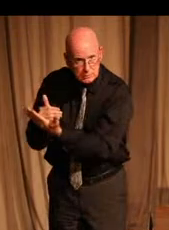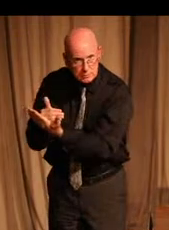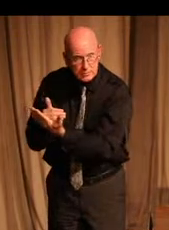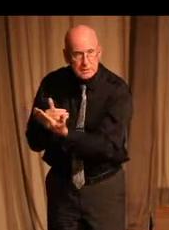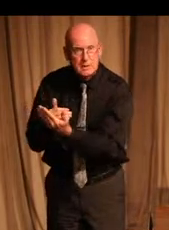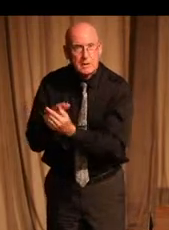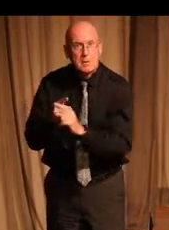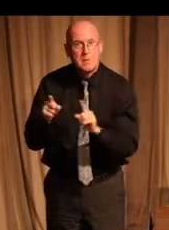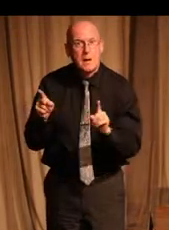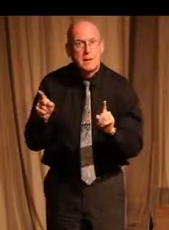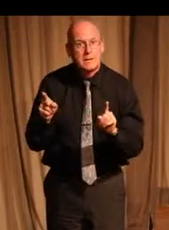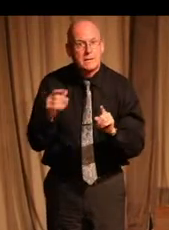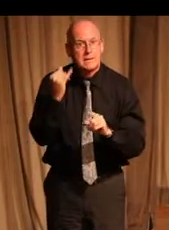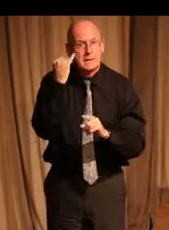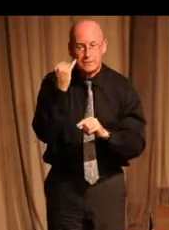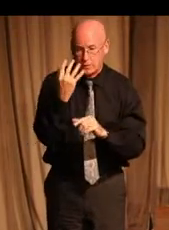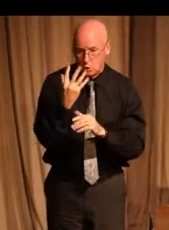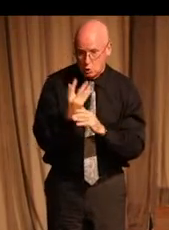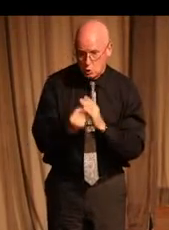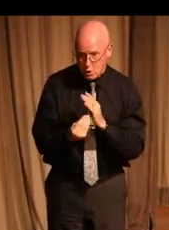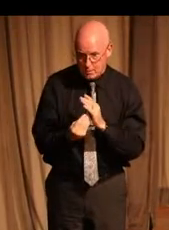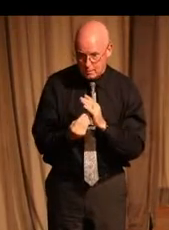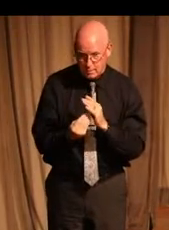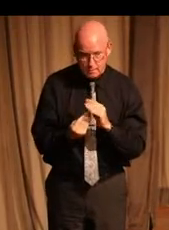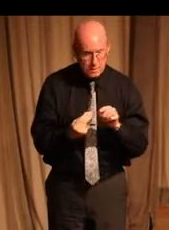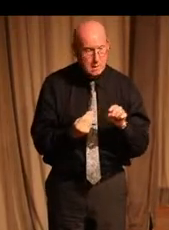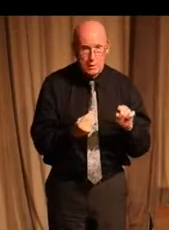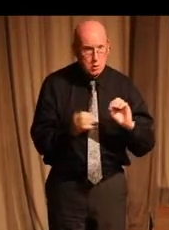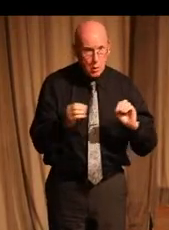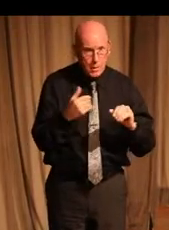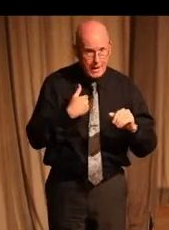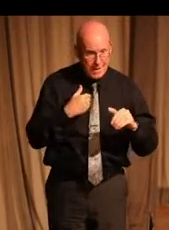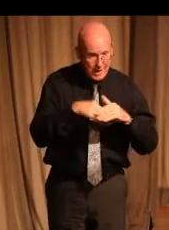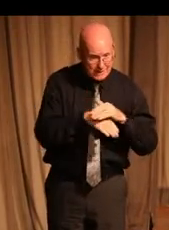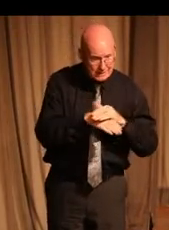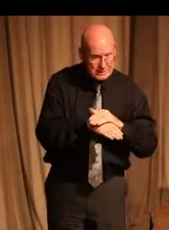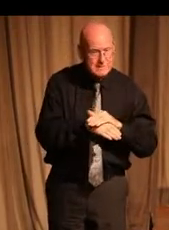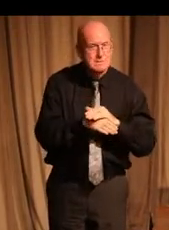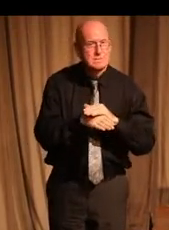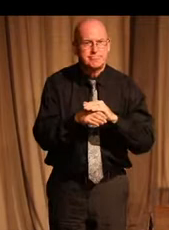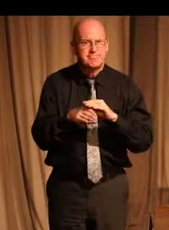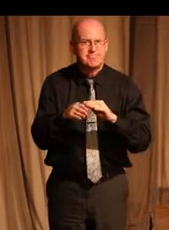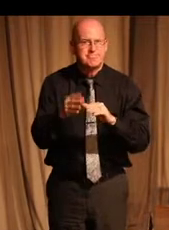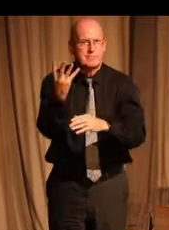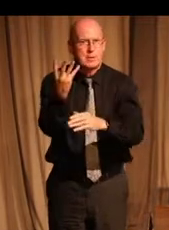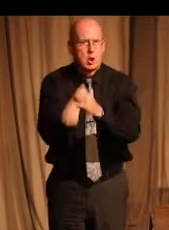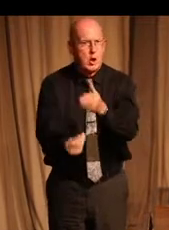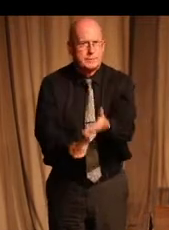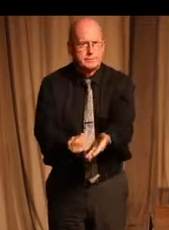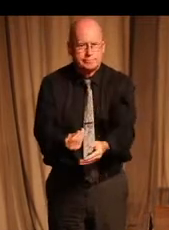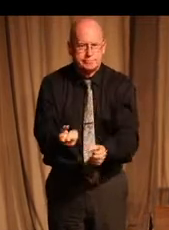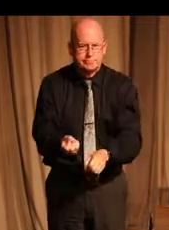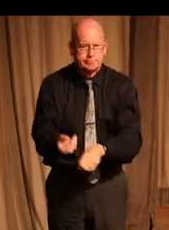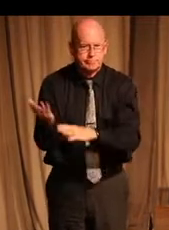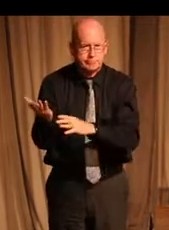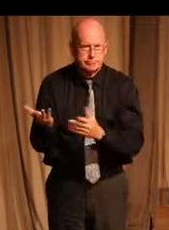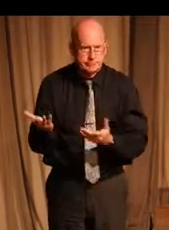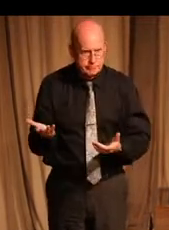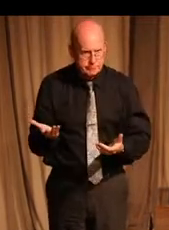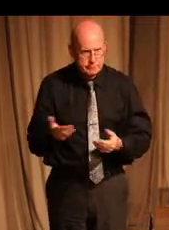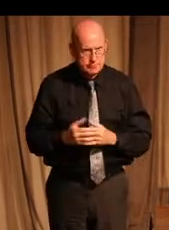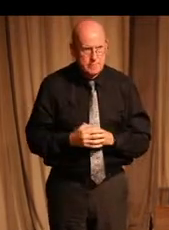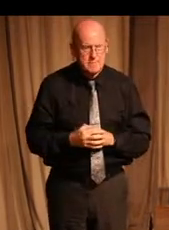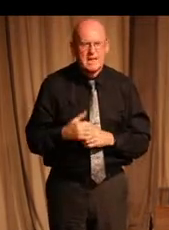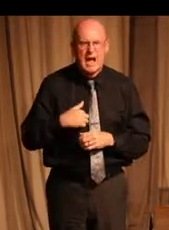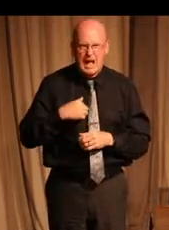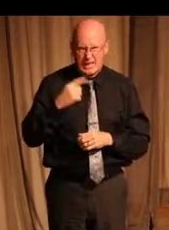be gone if, you know, because of digital access, because of changing technology and all of that stuff. So I definitely think,